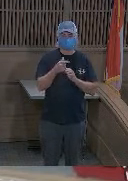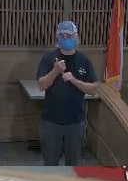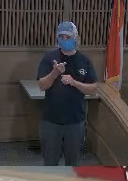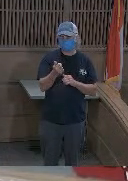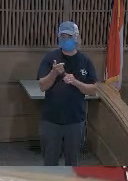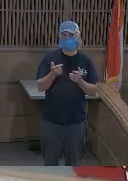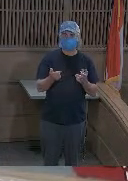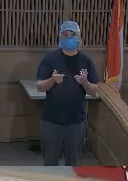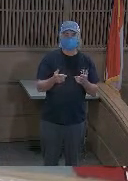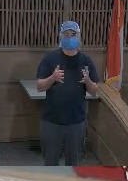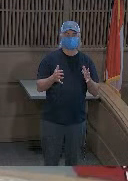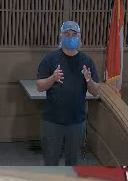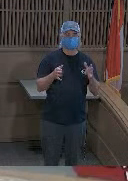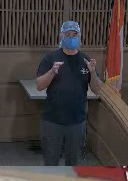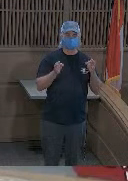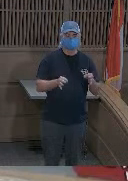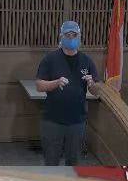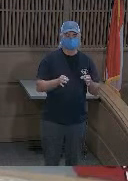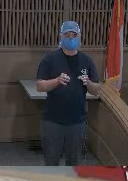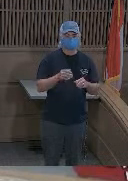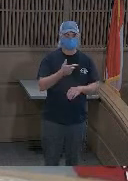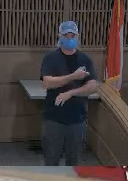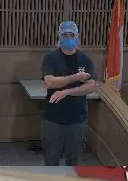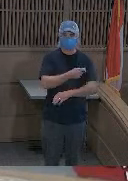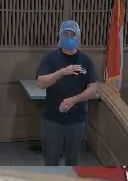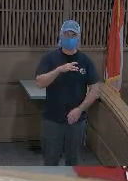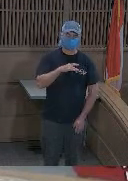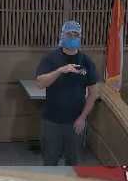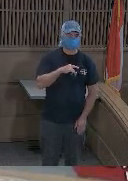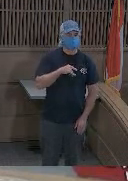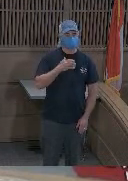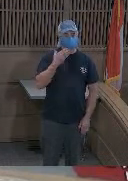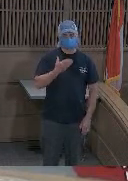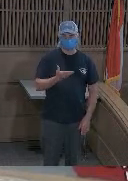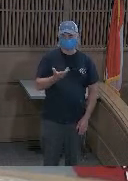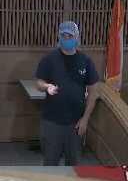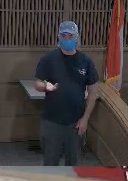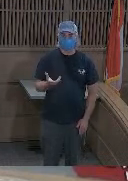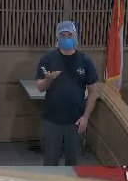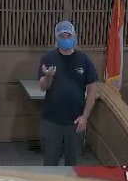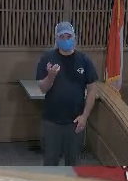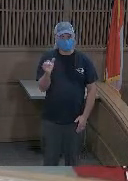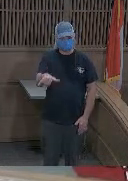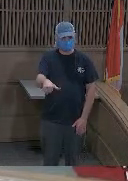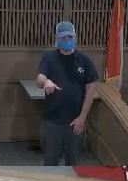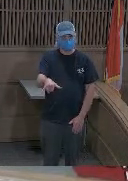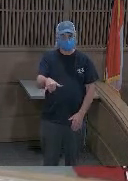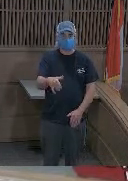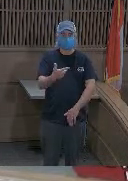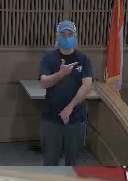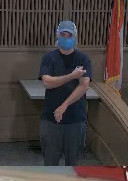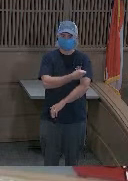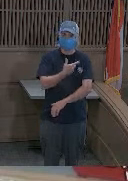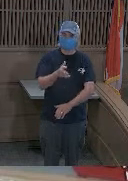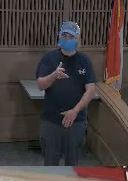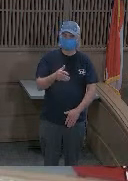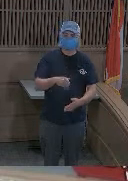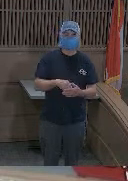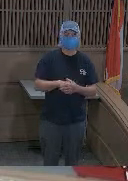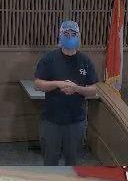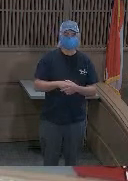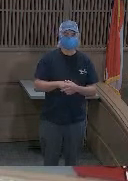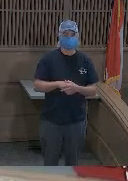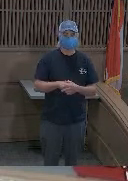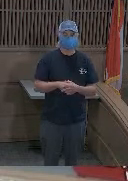have already decided that vaccines are a very good thing. They want the vaccine for themselves and for their family as soon as